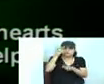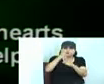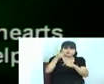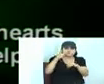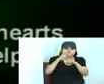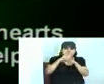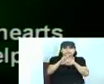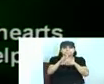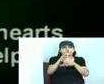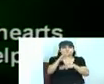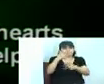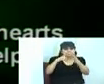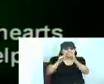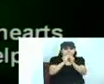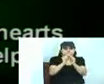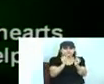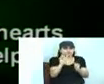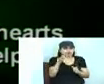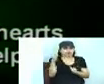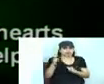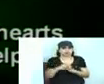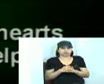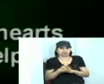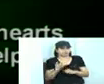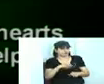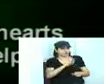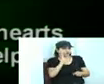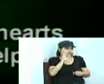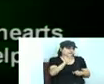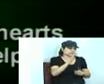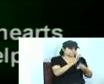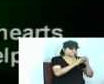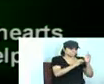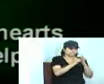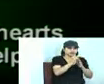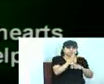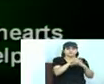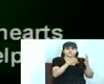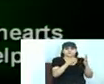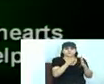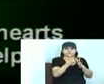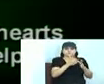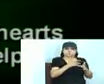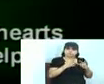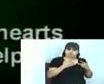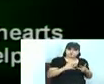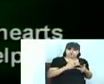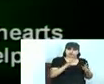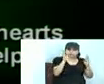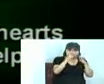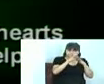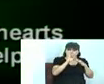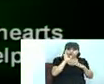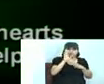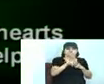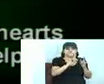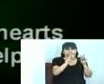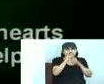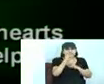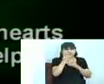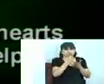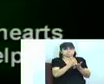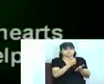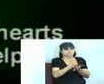sends us to be with others. We will come for all whose hands are troubled. We will go